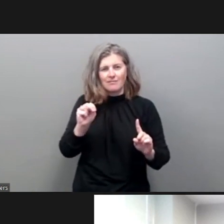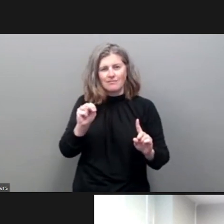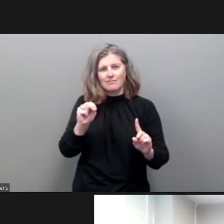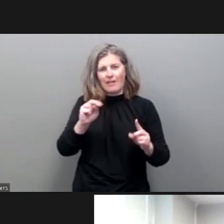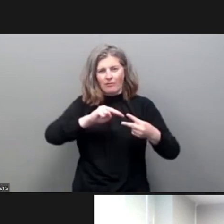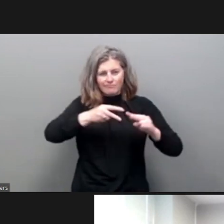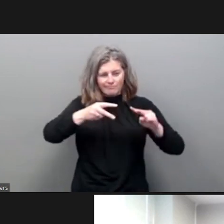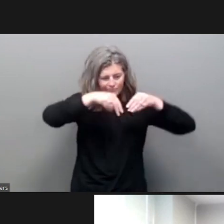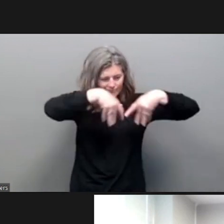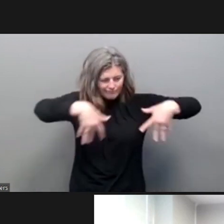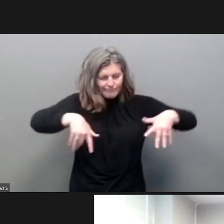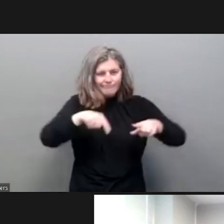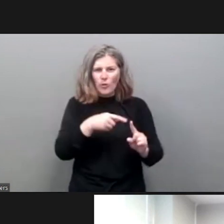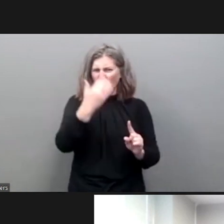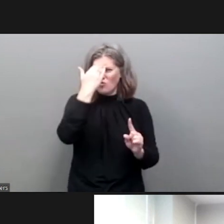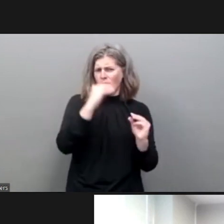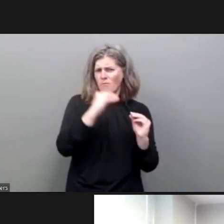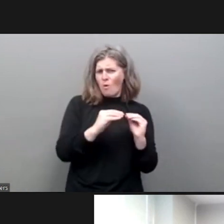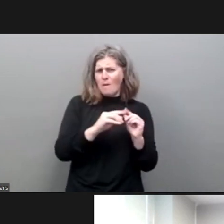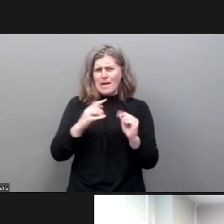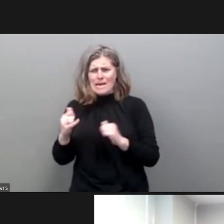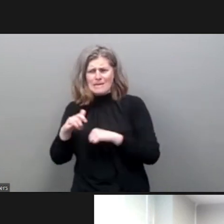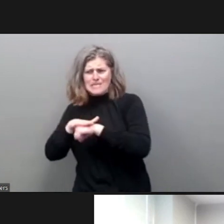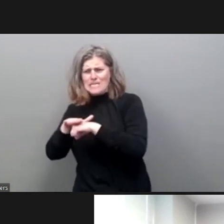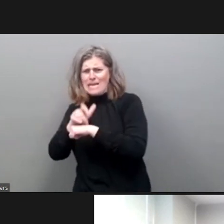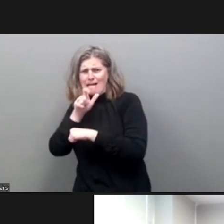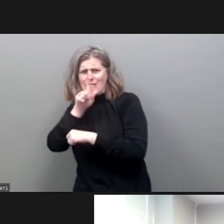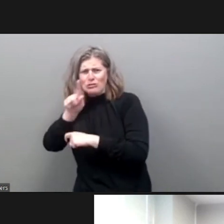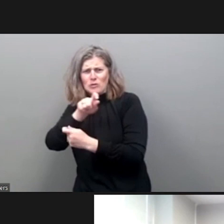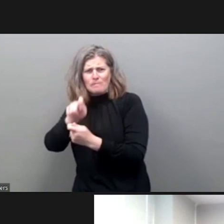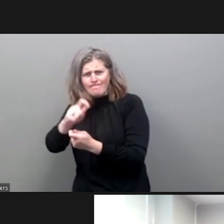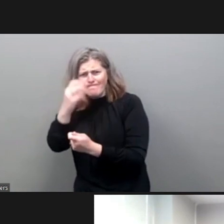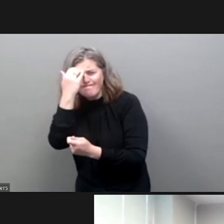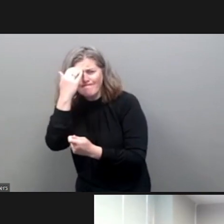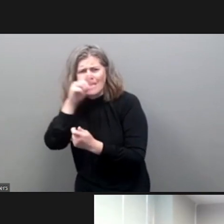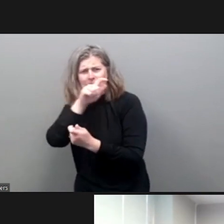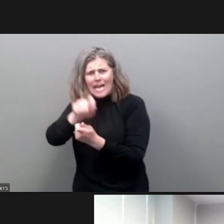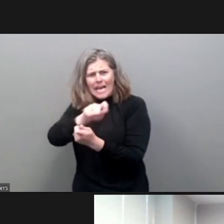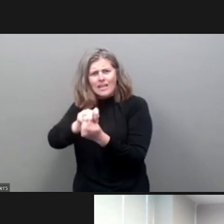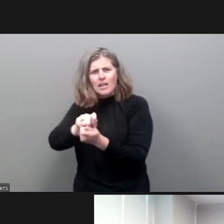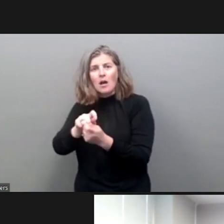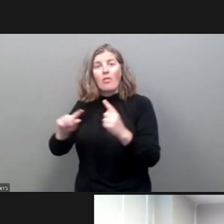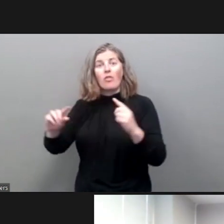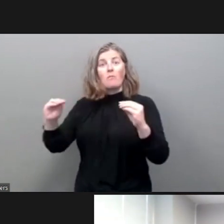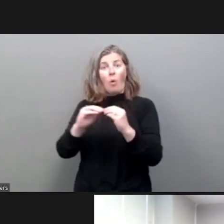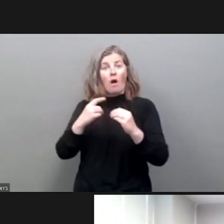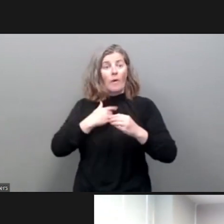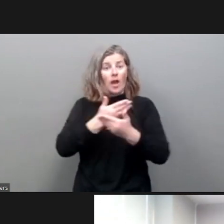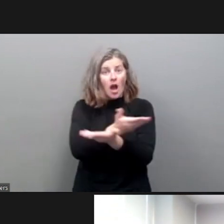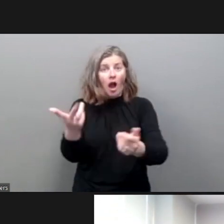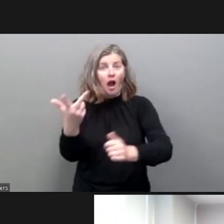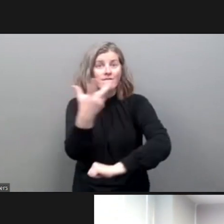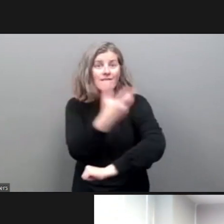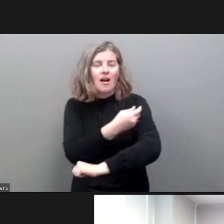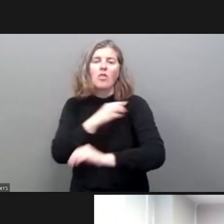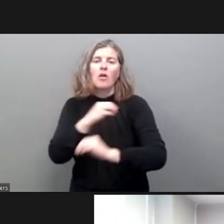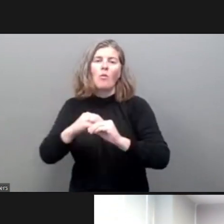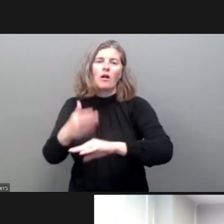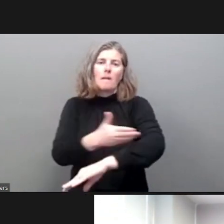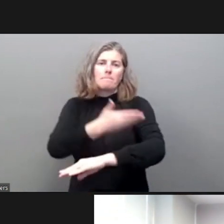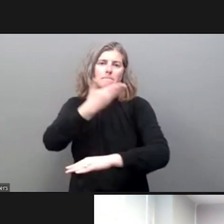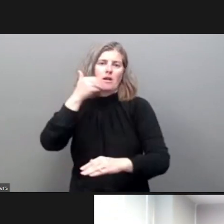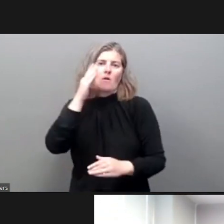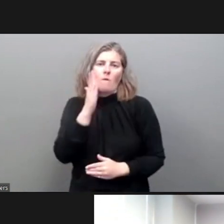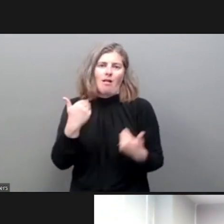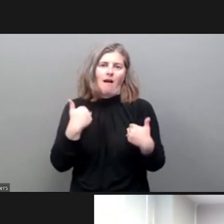genomes of the virus. And so we're not exactly sure. We know that the more people we get vaccinated, the better we're going to do. We